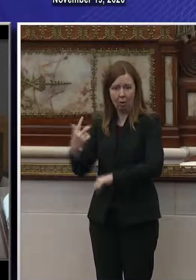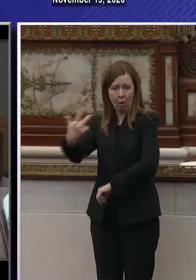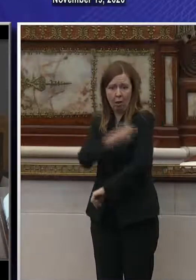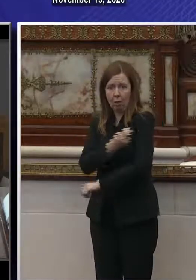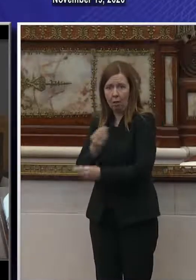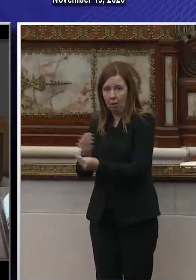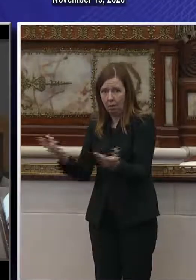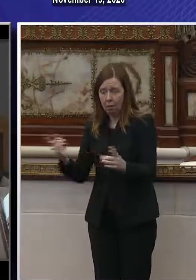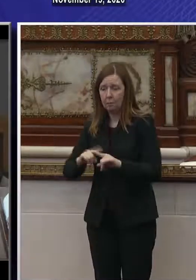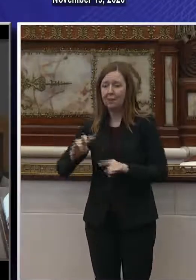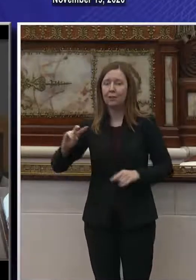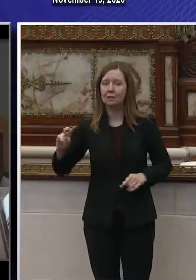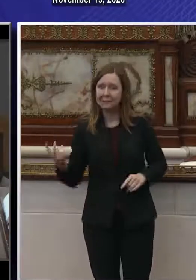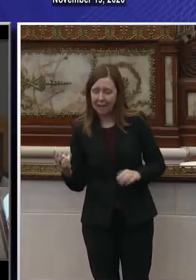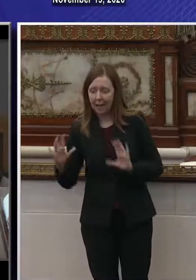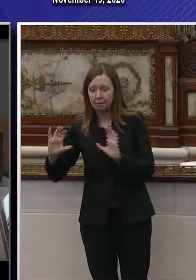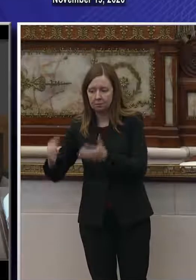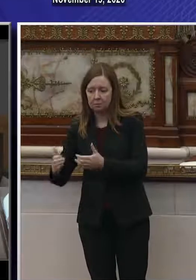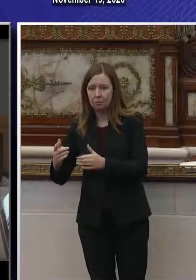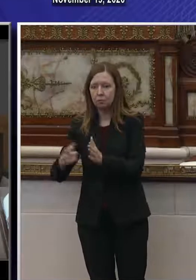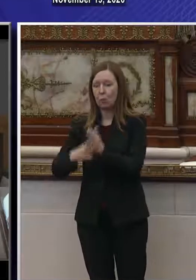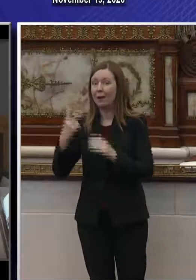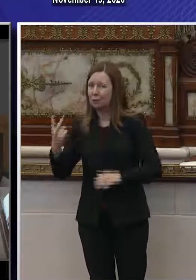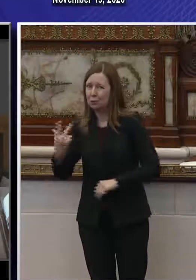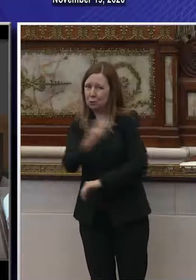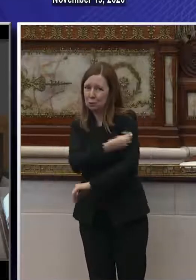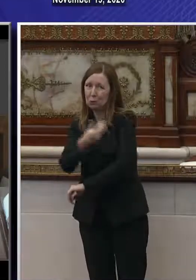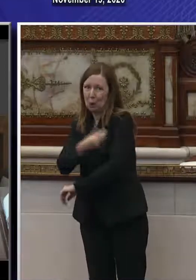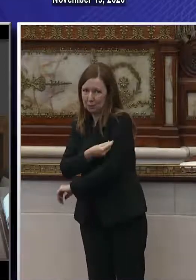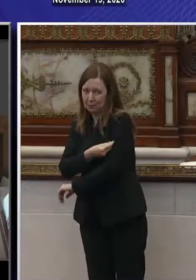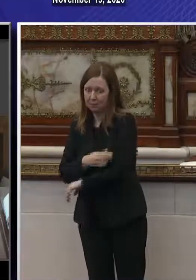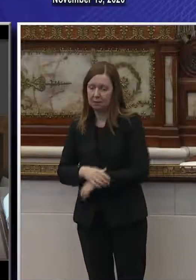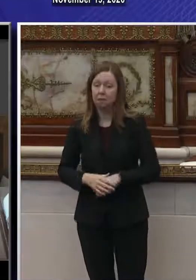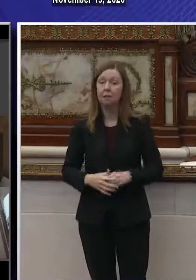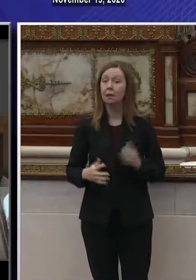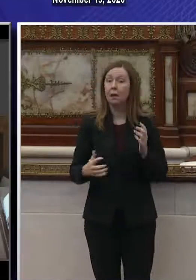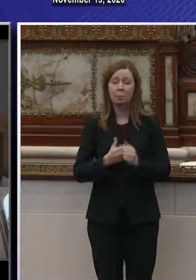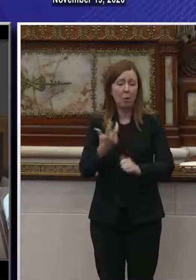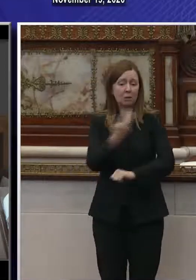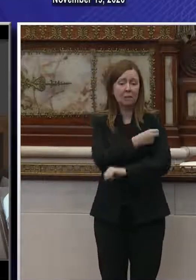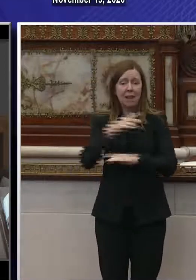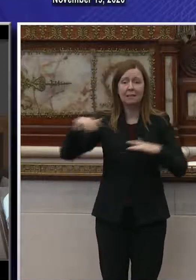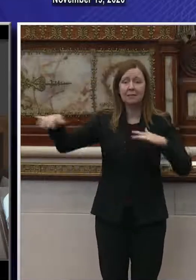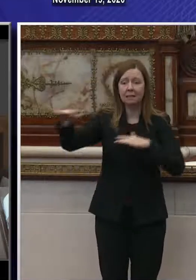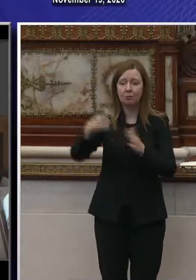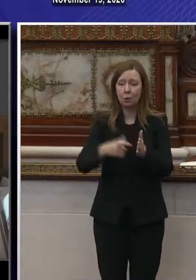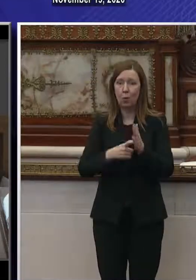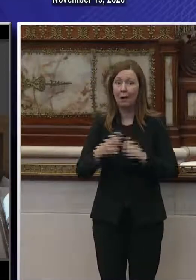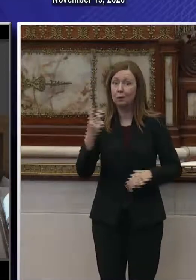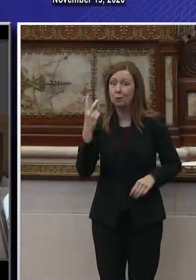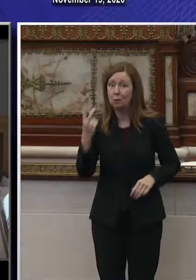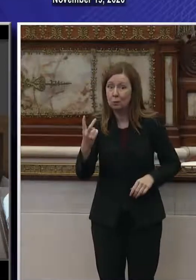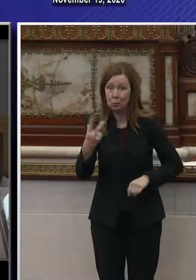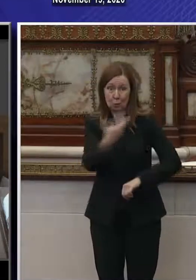ensemble requires 2 doses, and most of the vaccines out there require that 2 doses be given in a